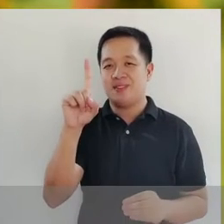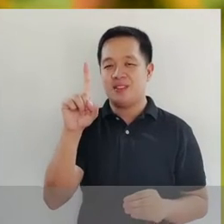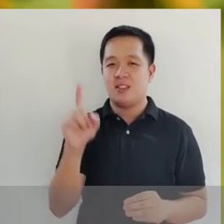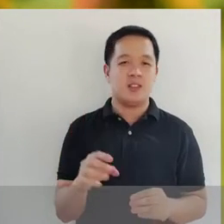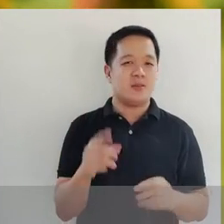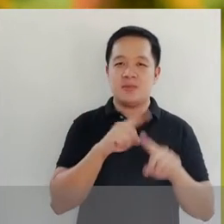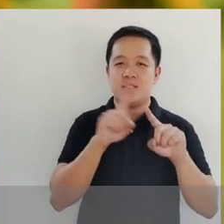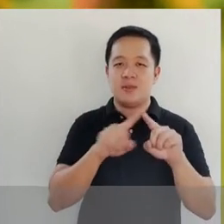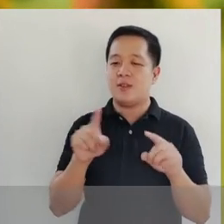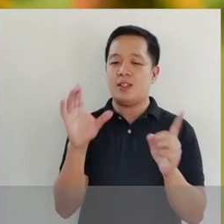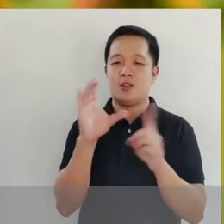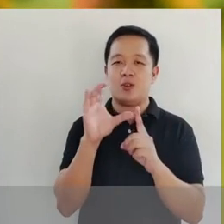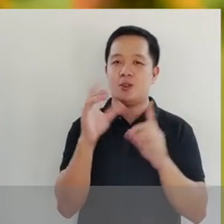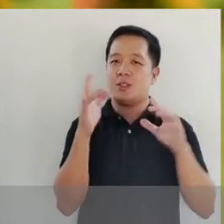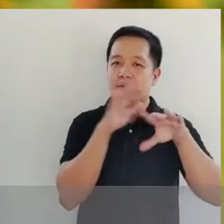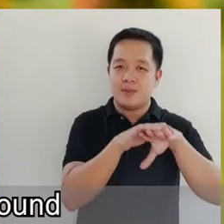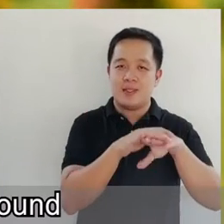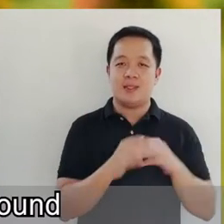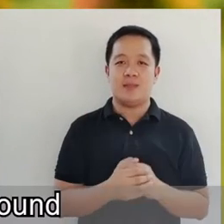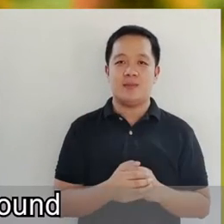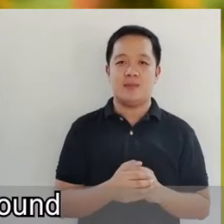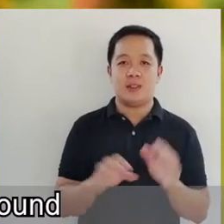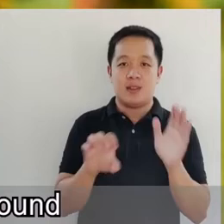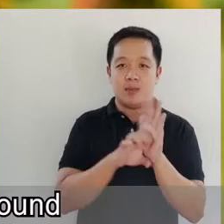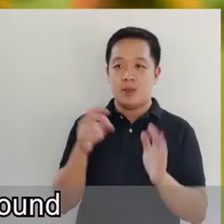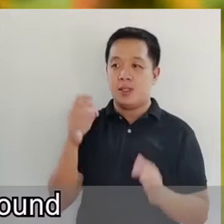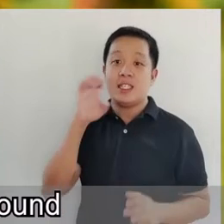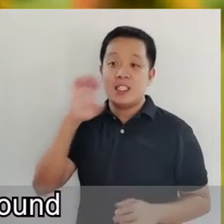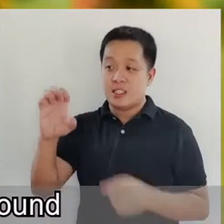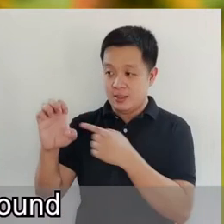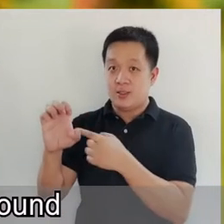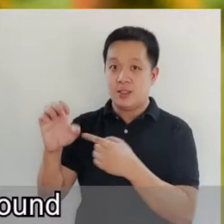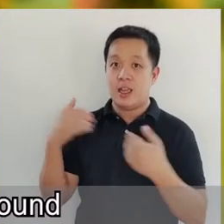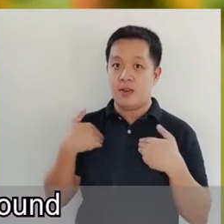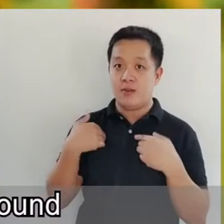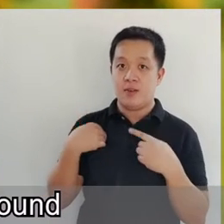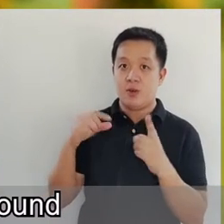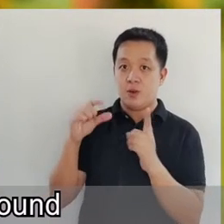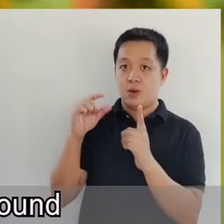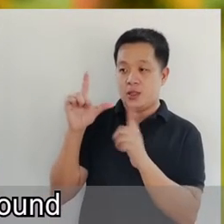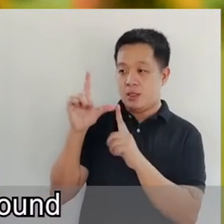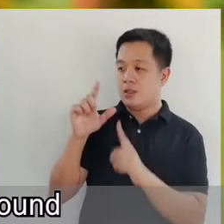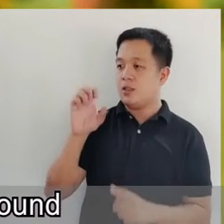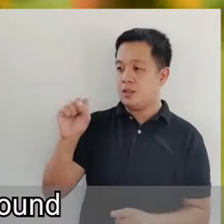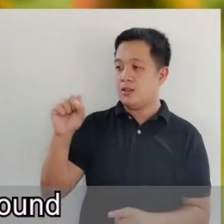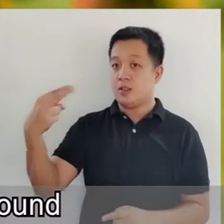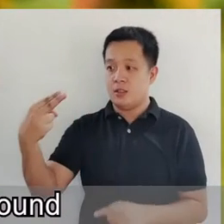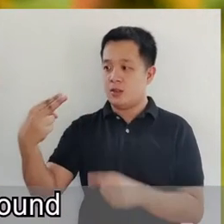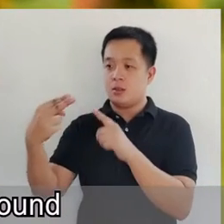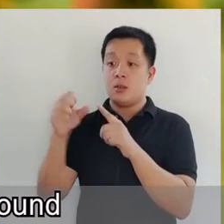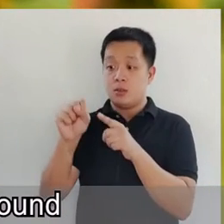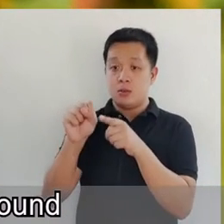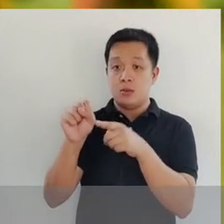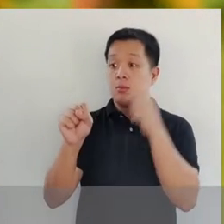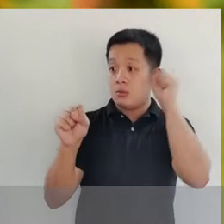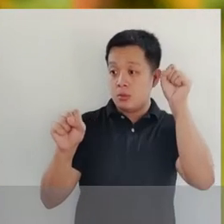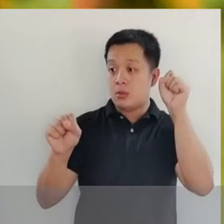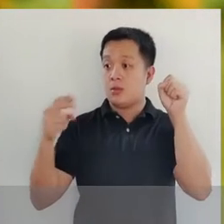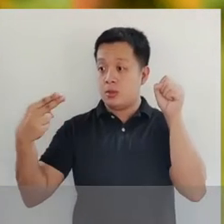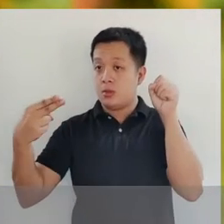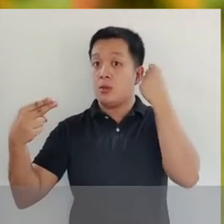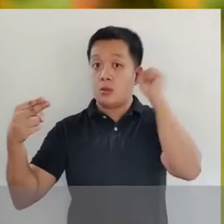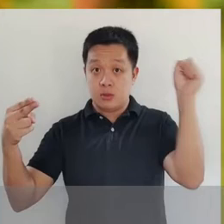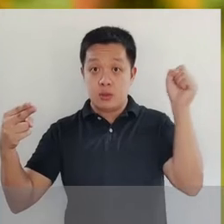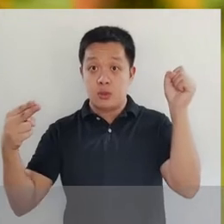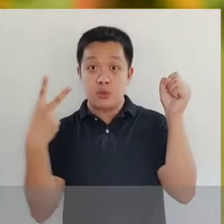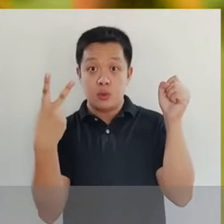the consonant blends. When you see an SH in she, it does not make an S sound followed by